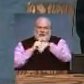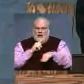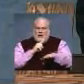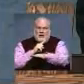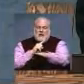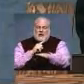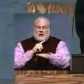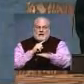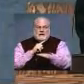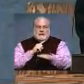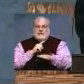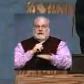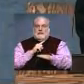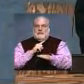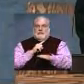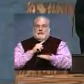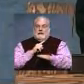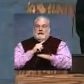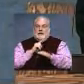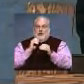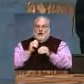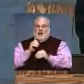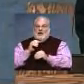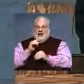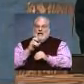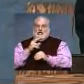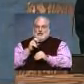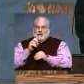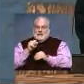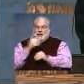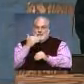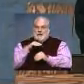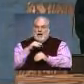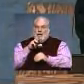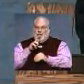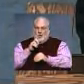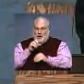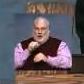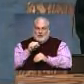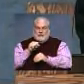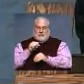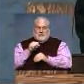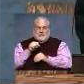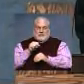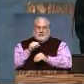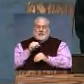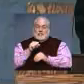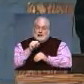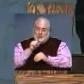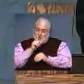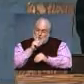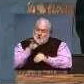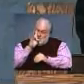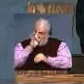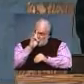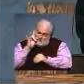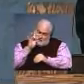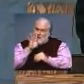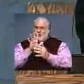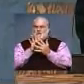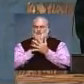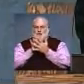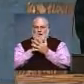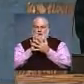there are no ditches, there are hills, bad roads. So there's a real traffic thing. Where is our fire